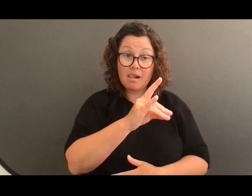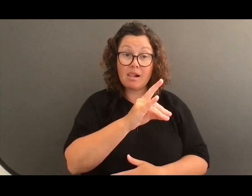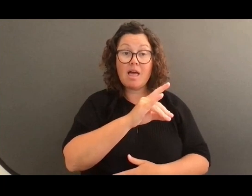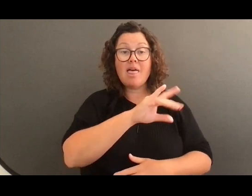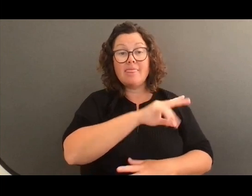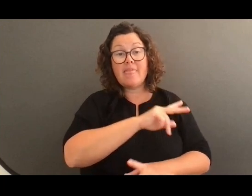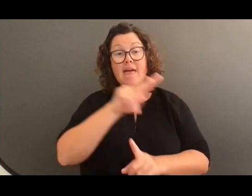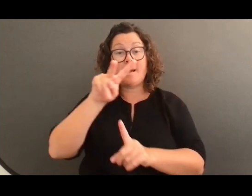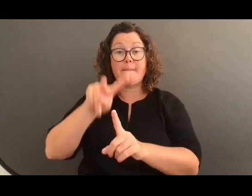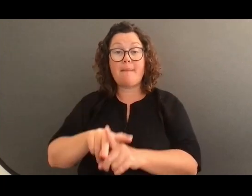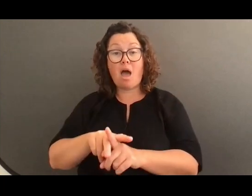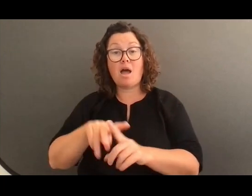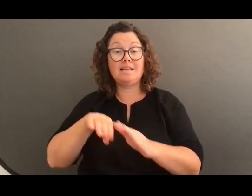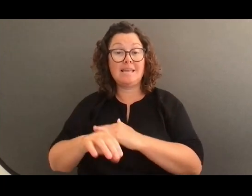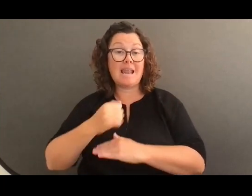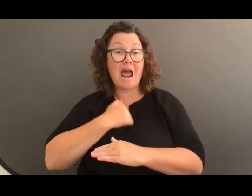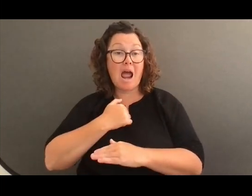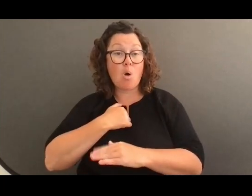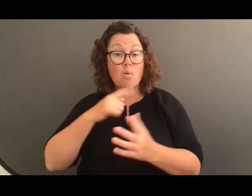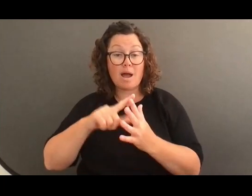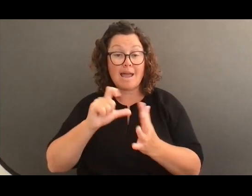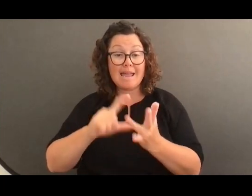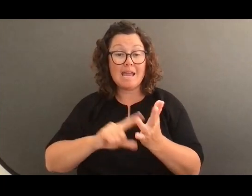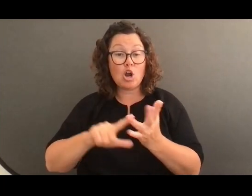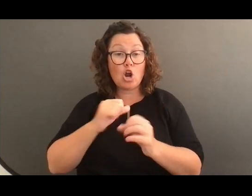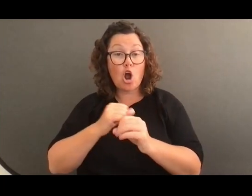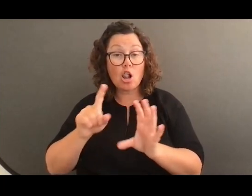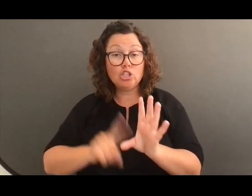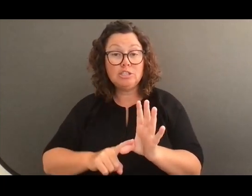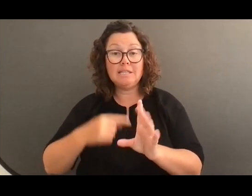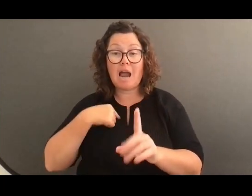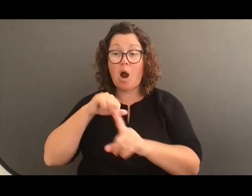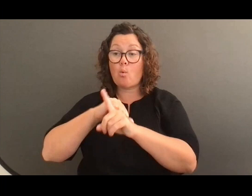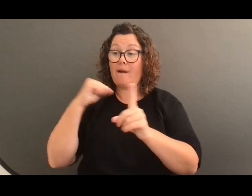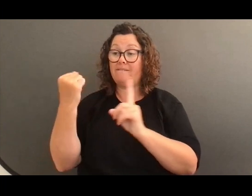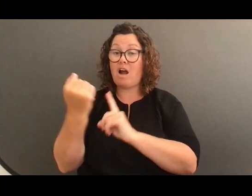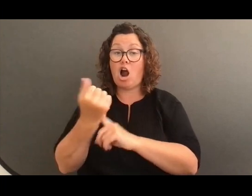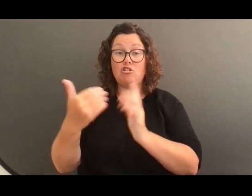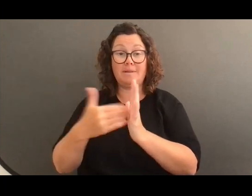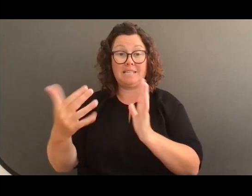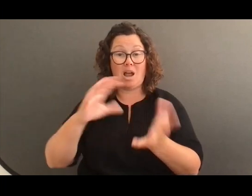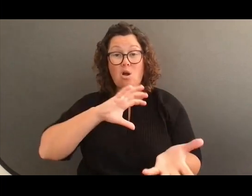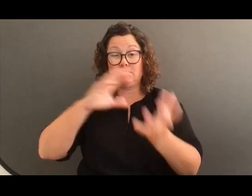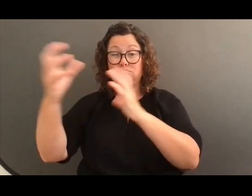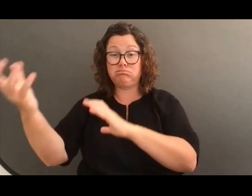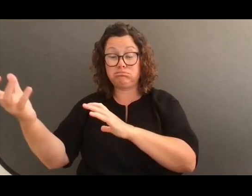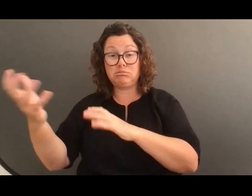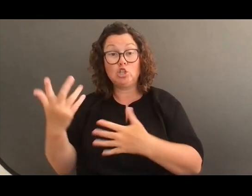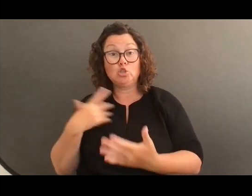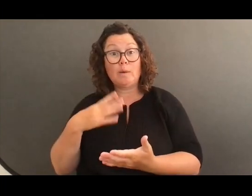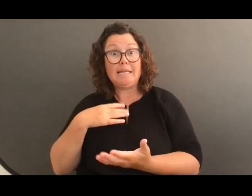our ecology and our environment that's in turmoil. Okay, we took the idea of needing to protect endangered